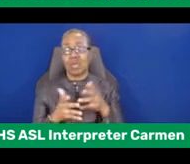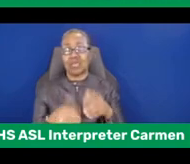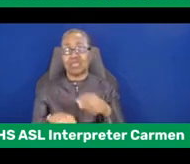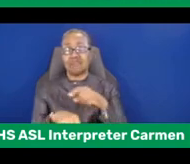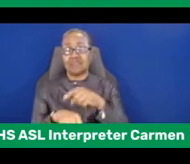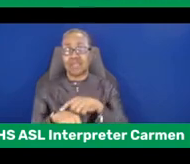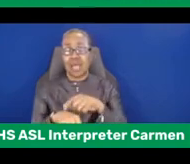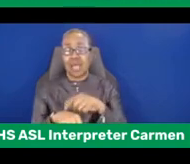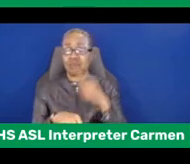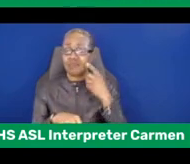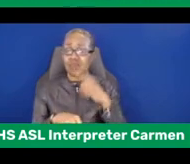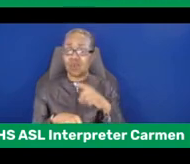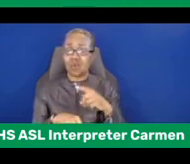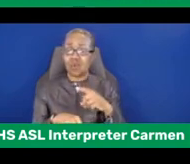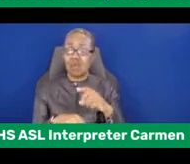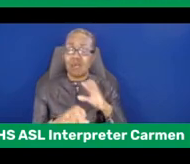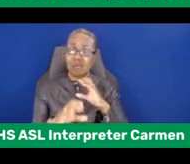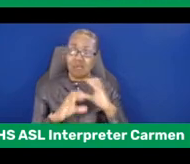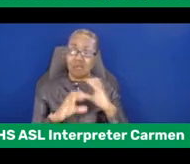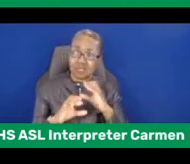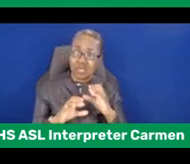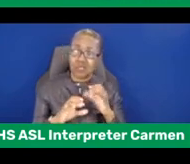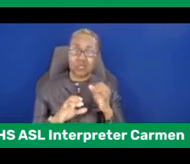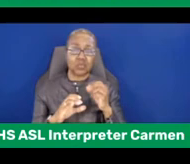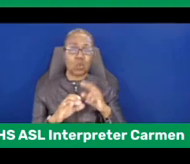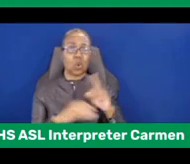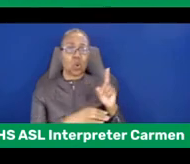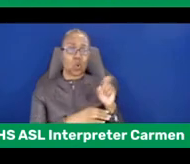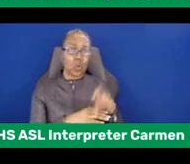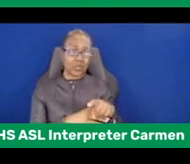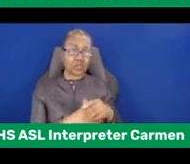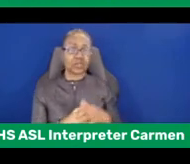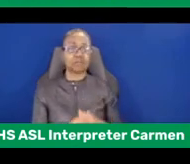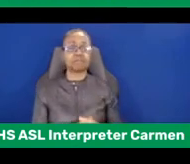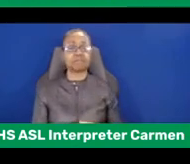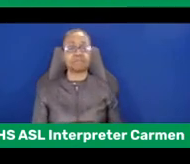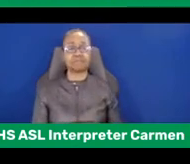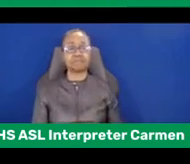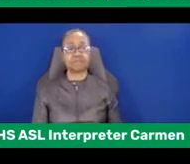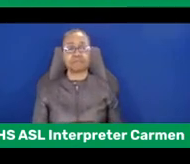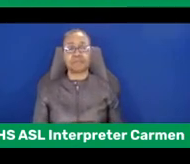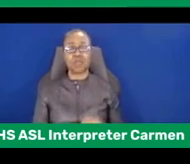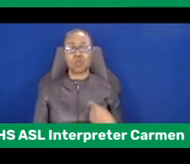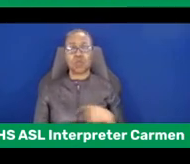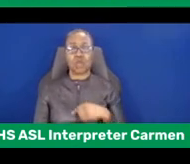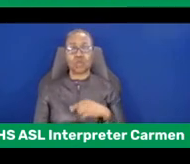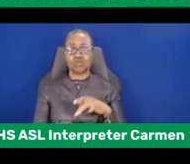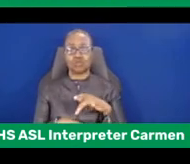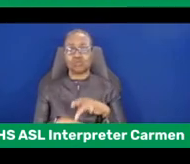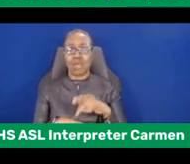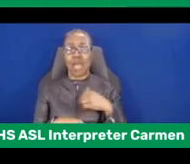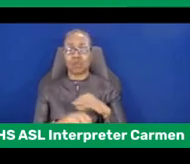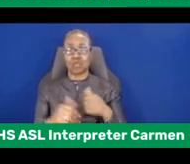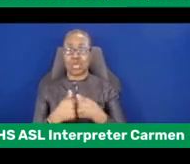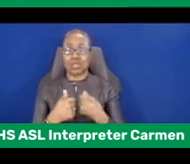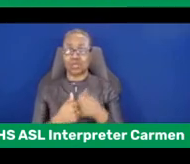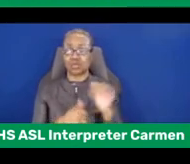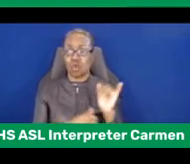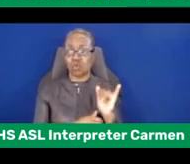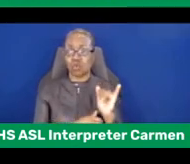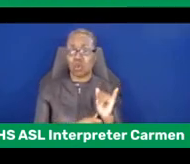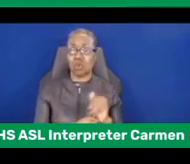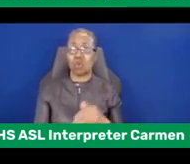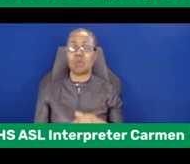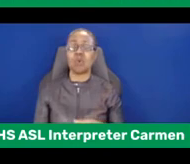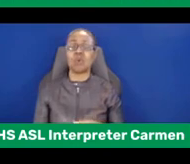for conversation or questions. So we do want to touch on our challenges also. So,